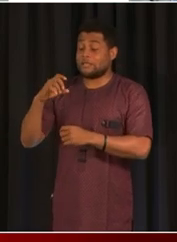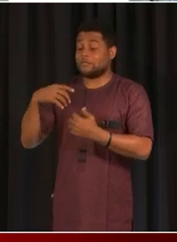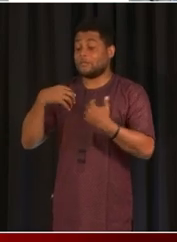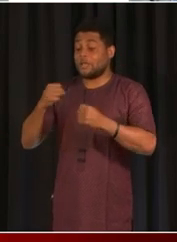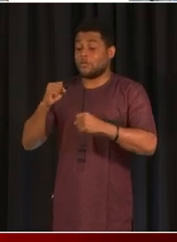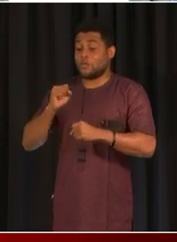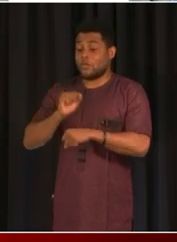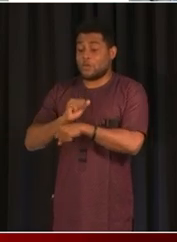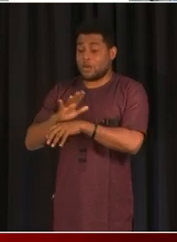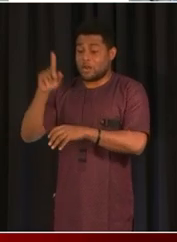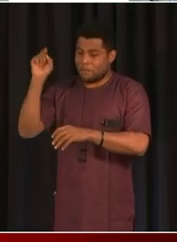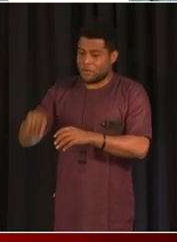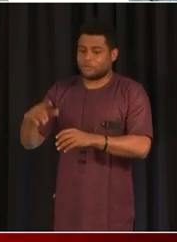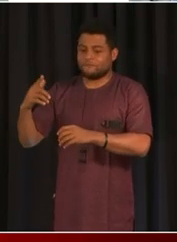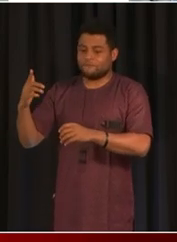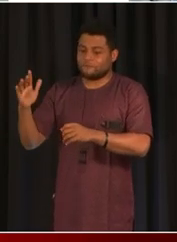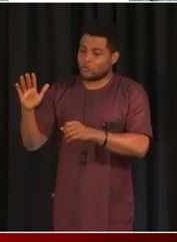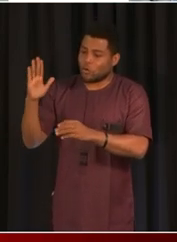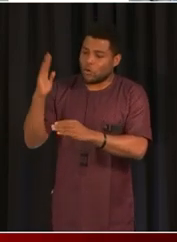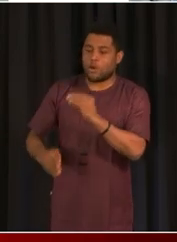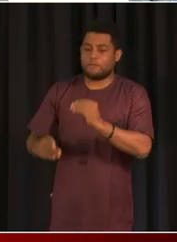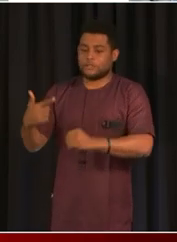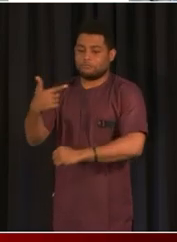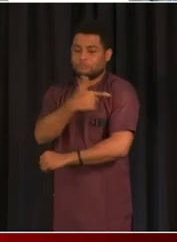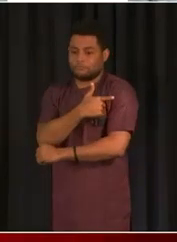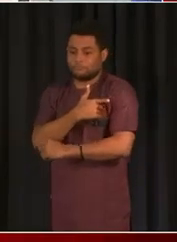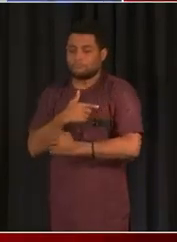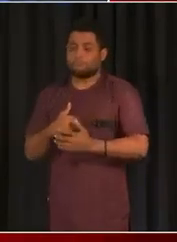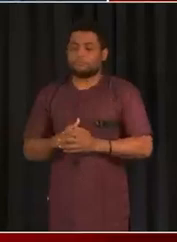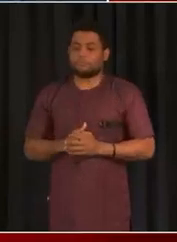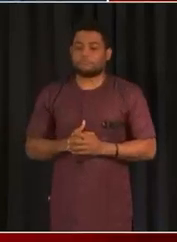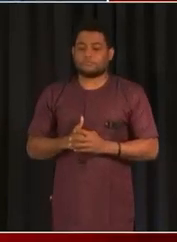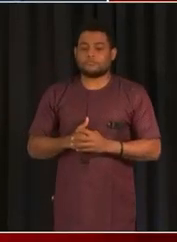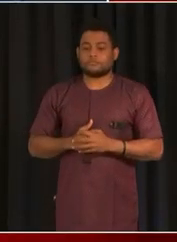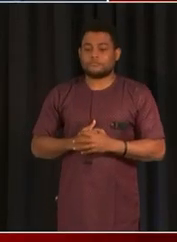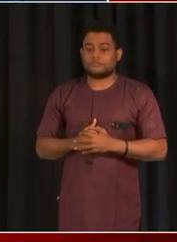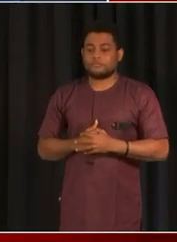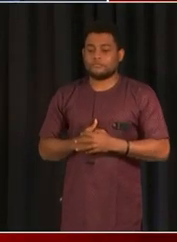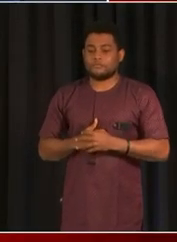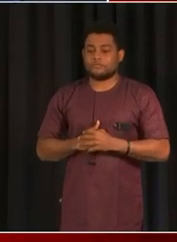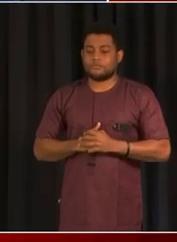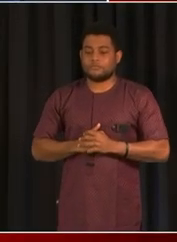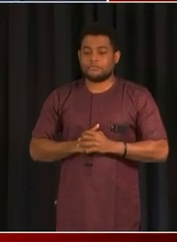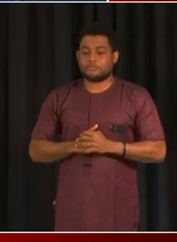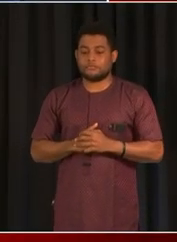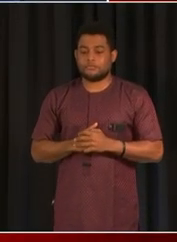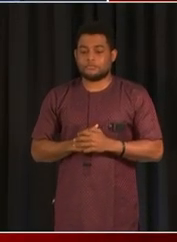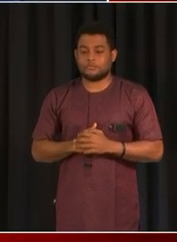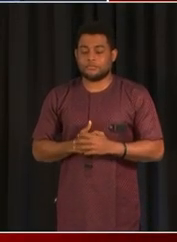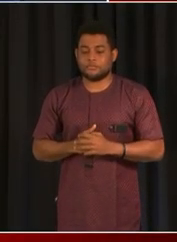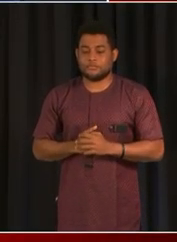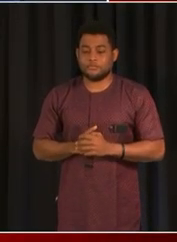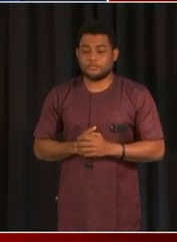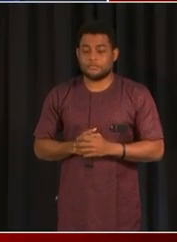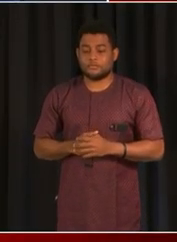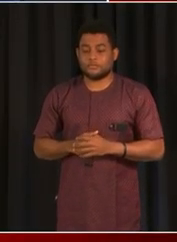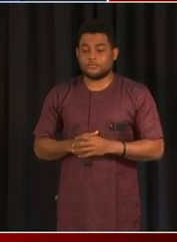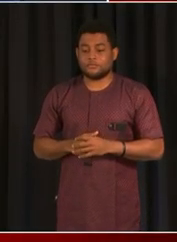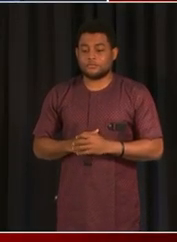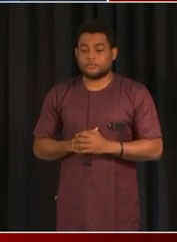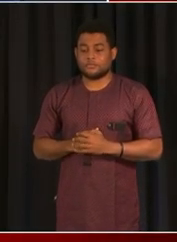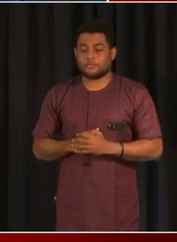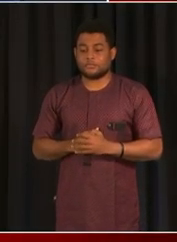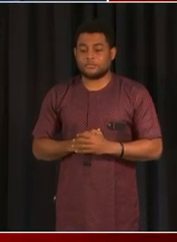or religious exemption. Okay, and then can I ask, you also said that it was low-hanging fruit and the